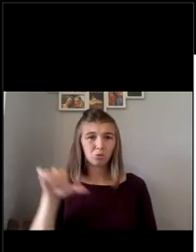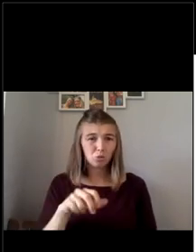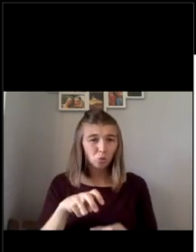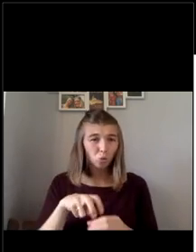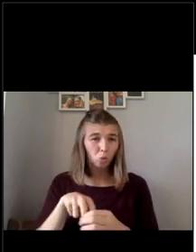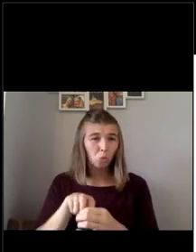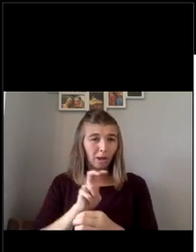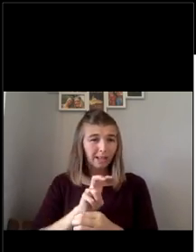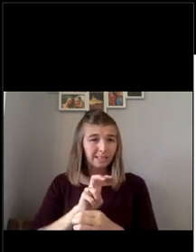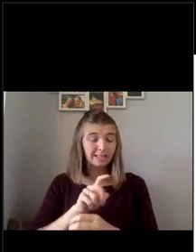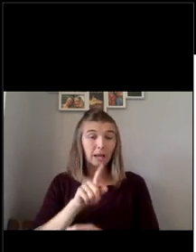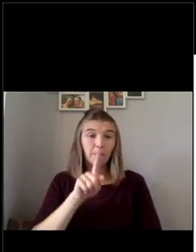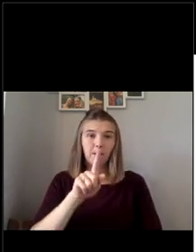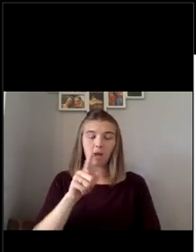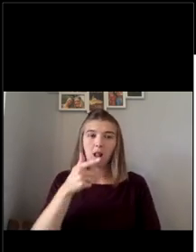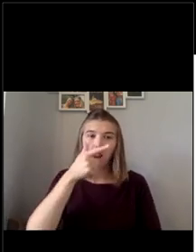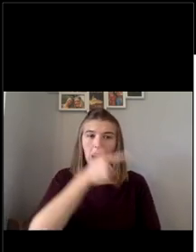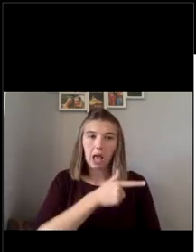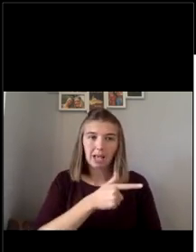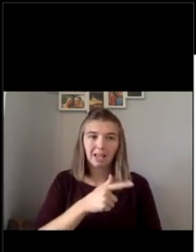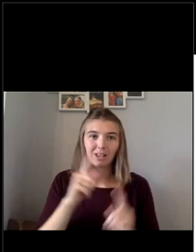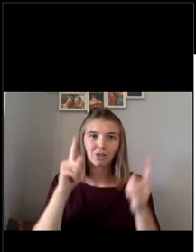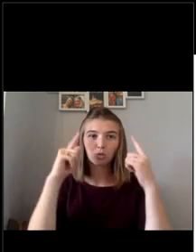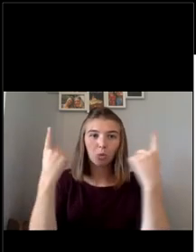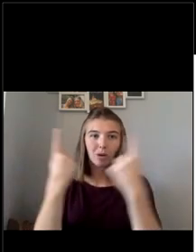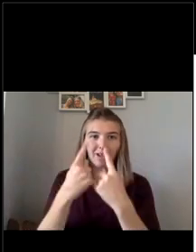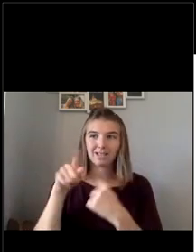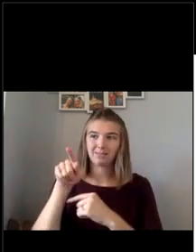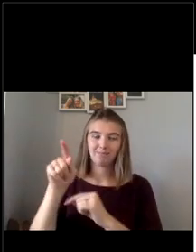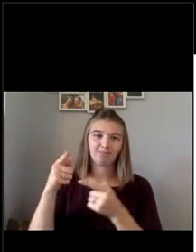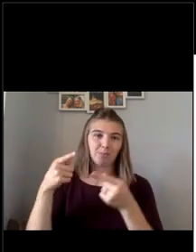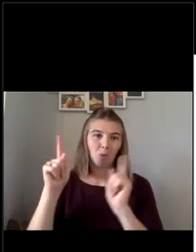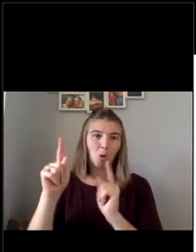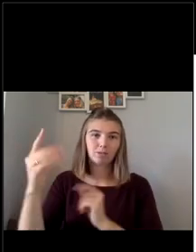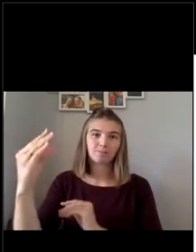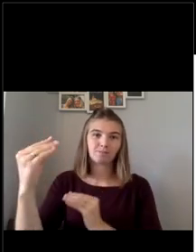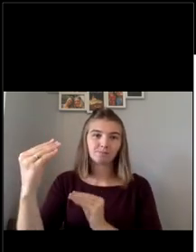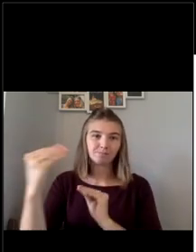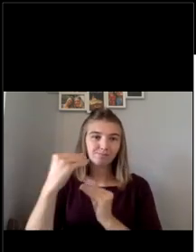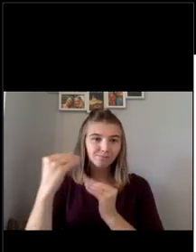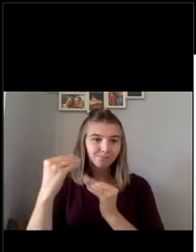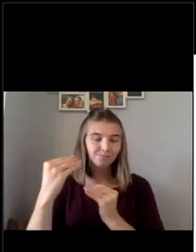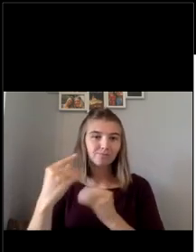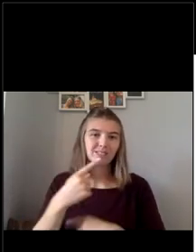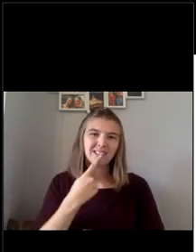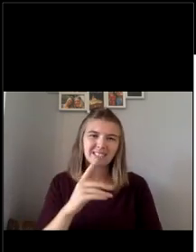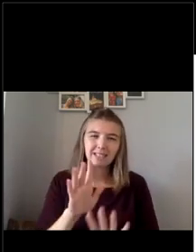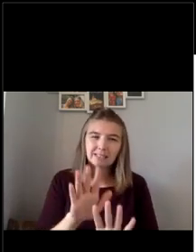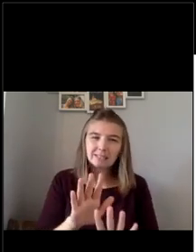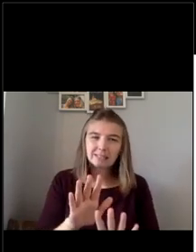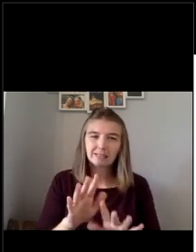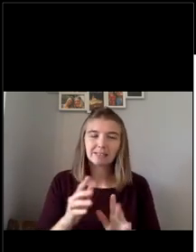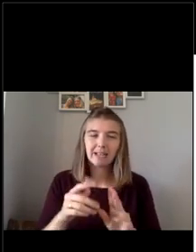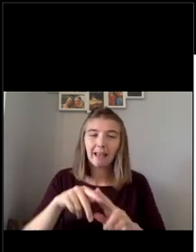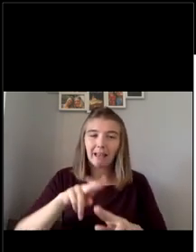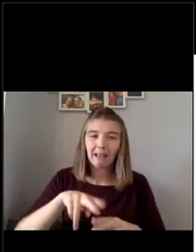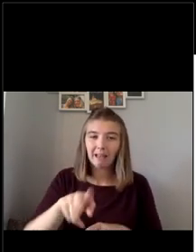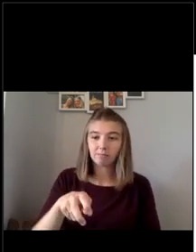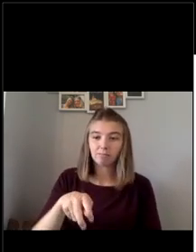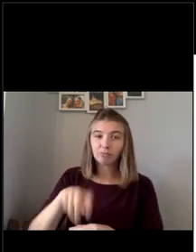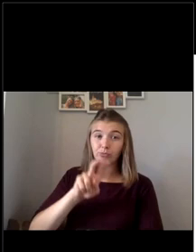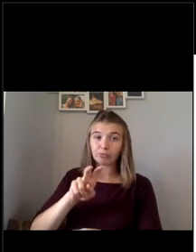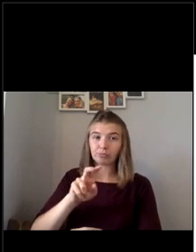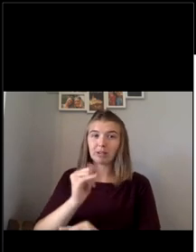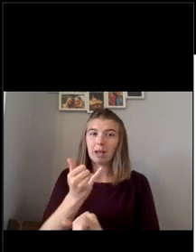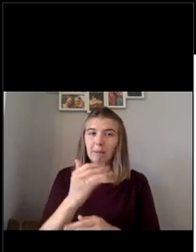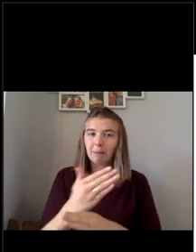the university was kind enough to tell me that, you know, maybe before you'd make that big decision to just quit, take some time